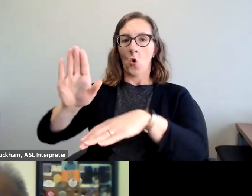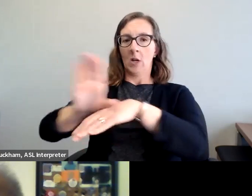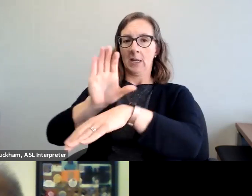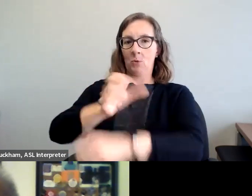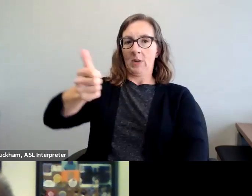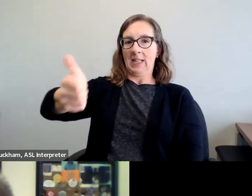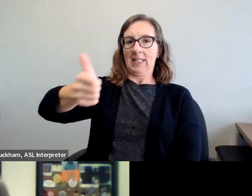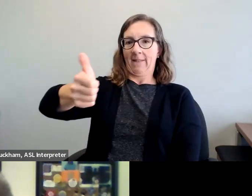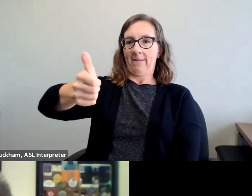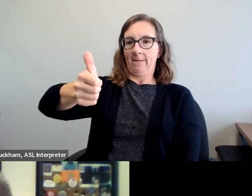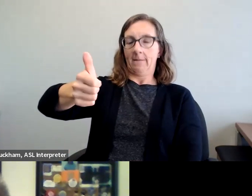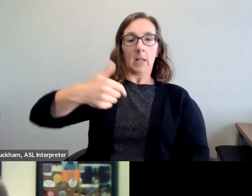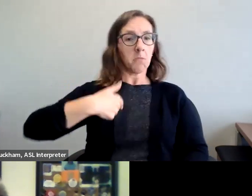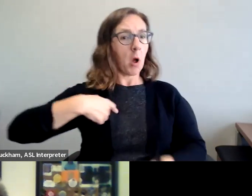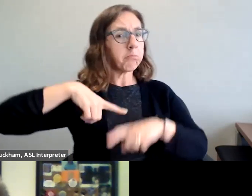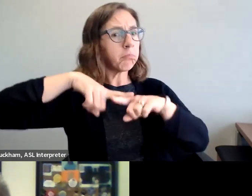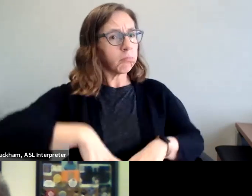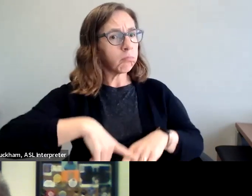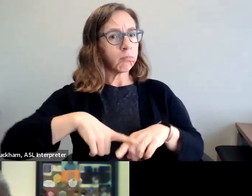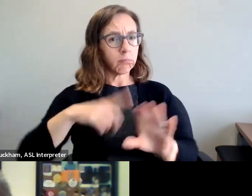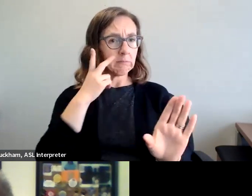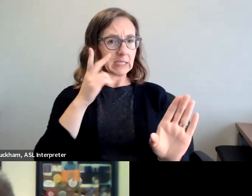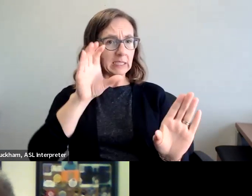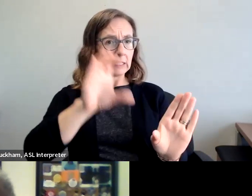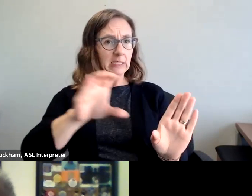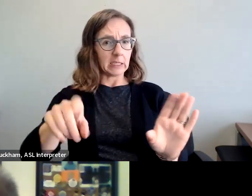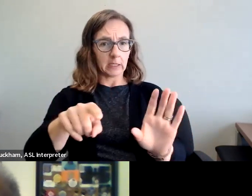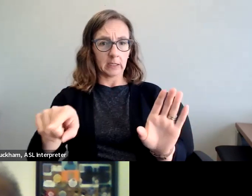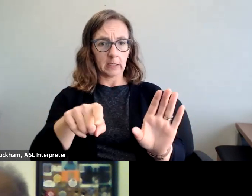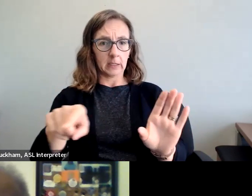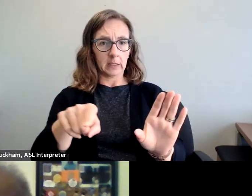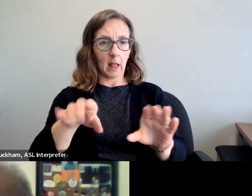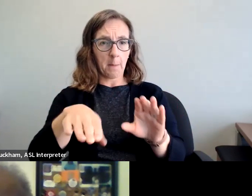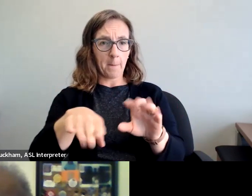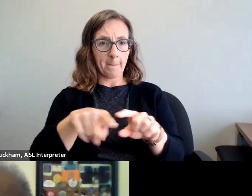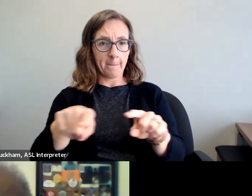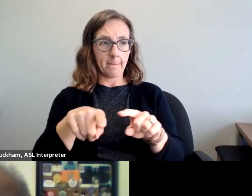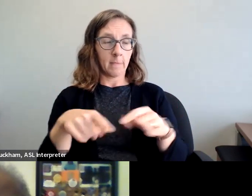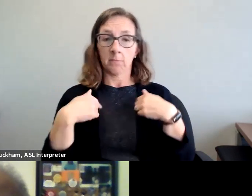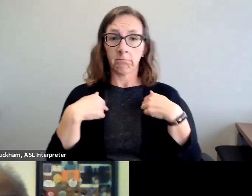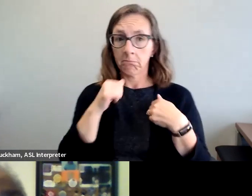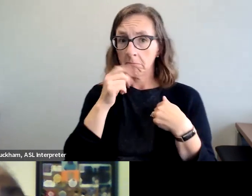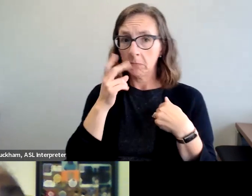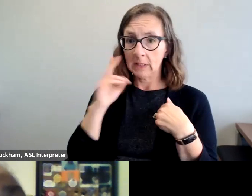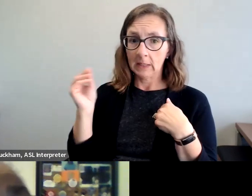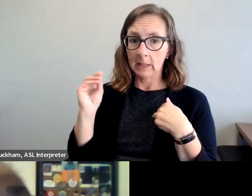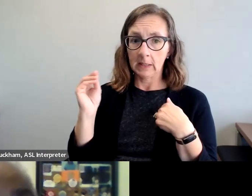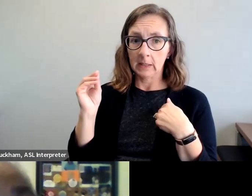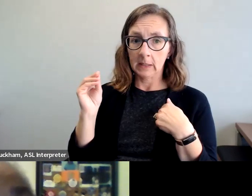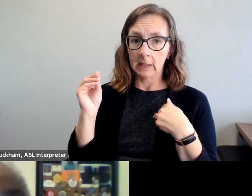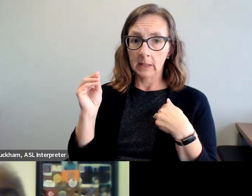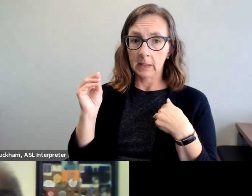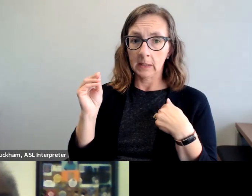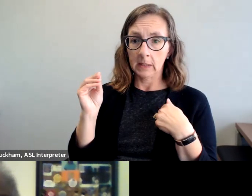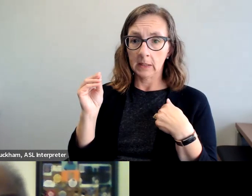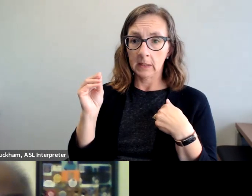device. Yeah, that's what I'm used to, seeing the CC at the bottom of the screen, but there's none. You might want to look under